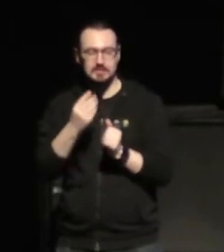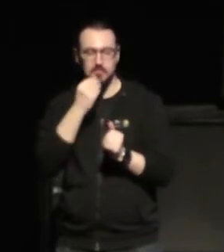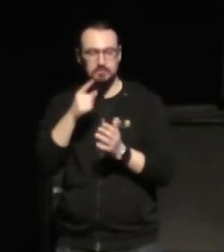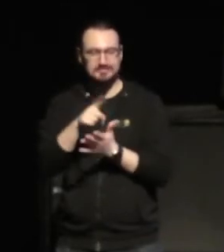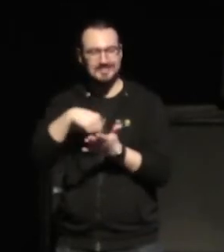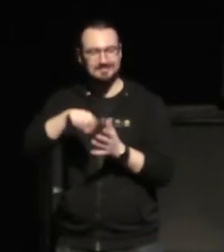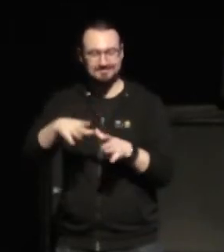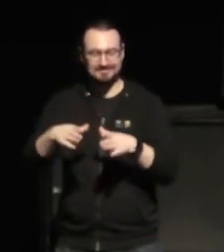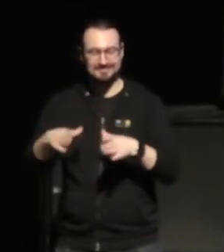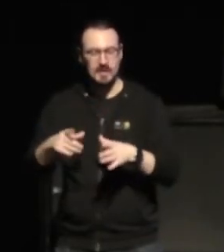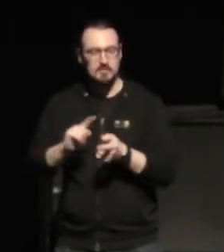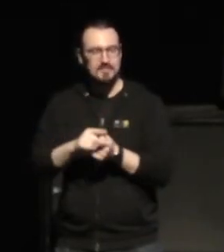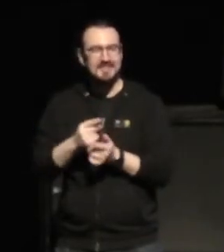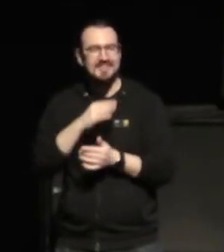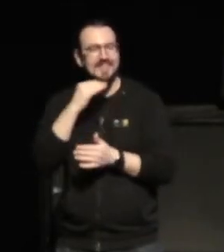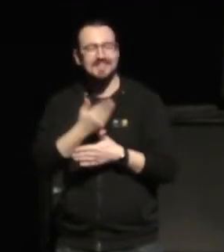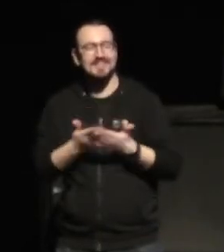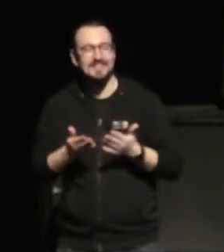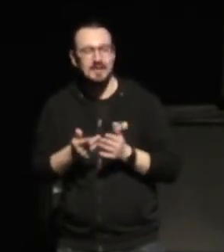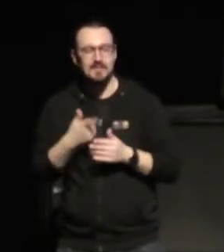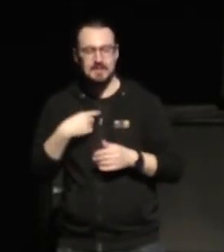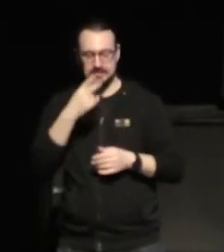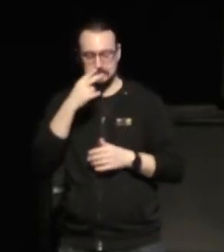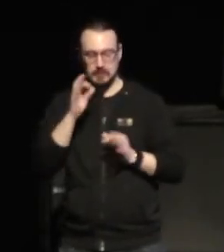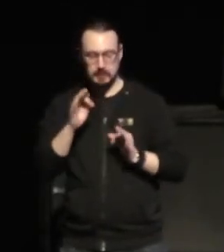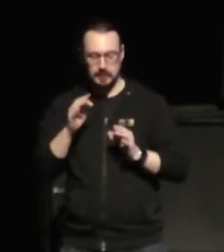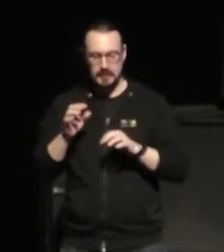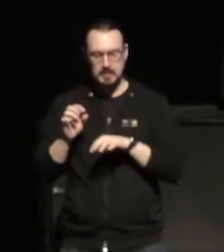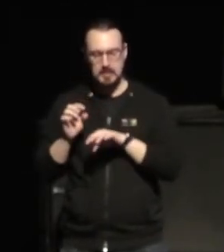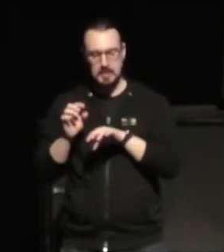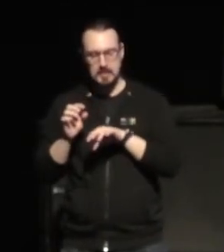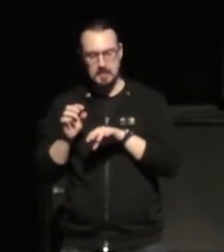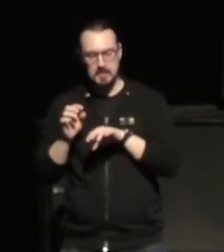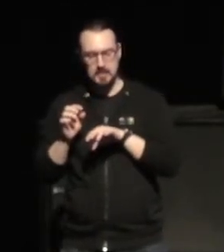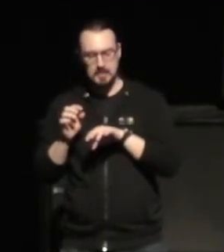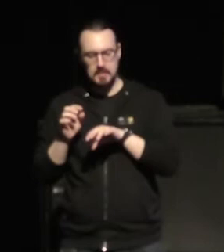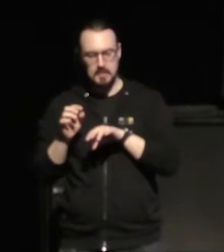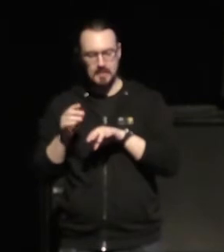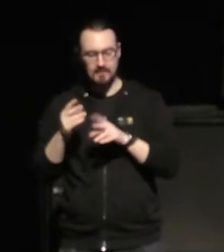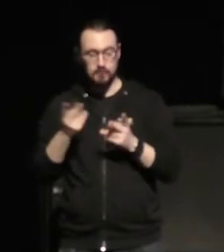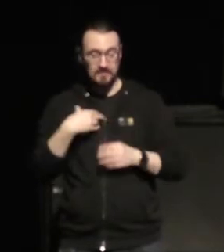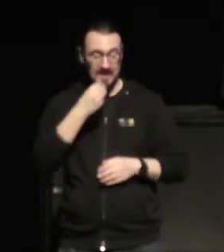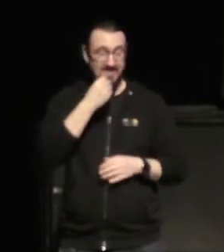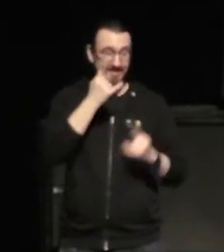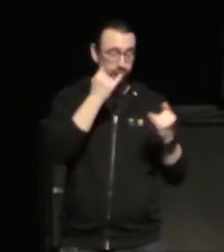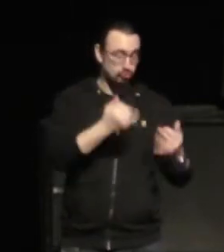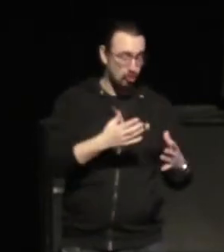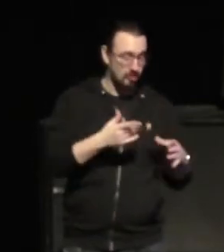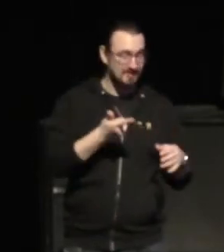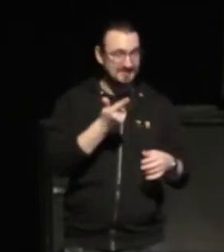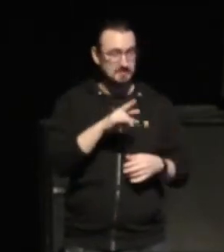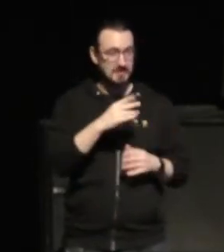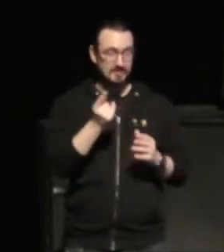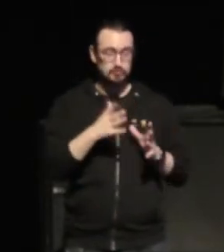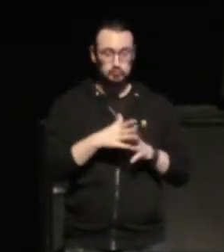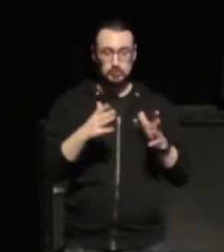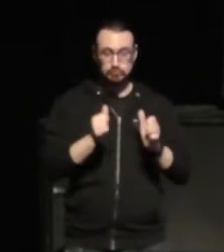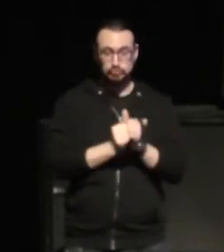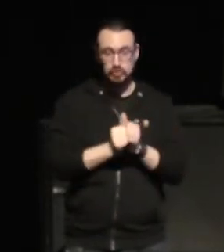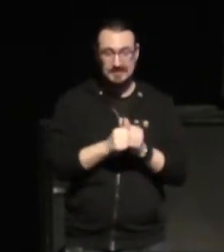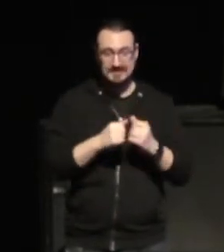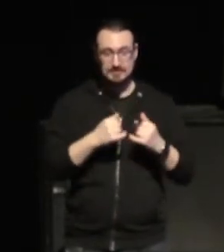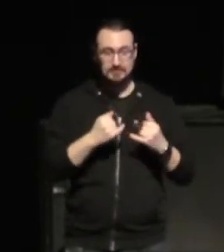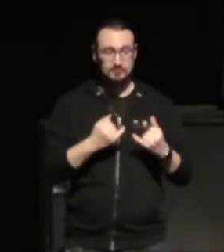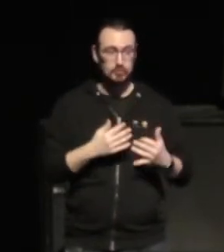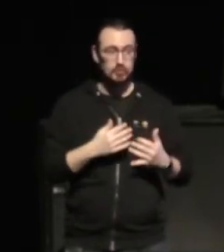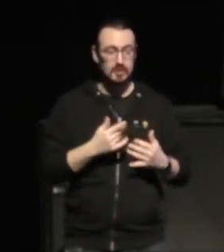just to tell you a little bit more of the diet, how different is it from what we eat today? So one of the major things